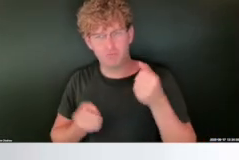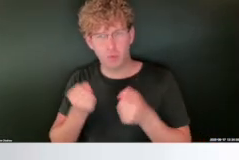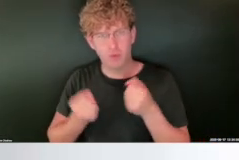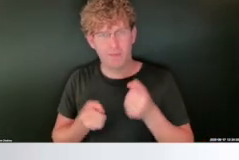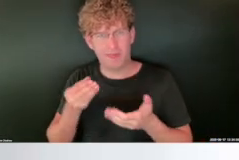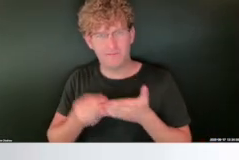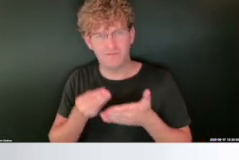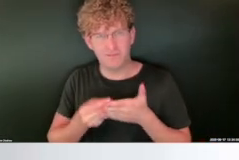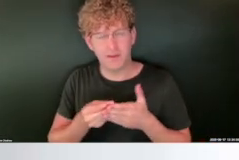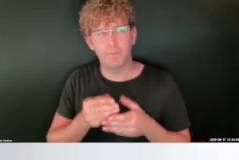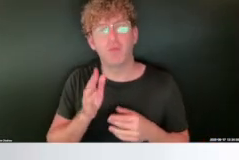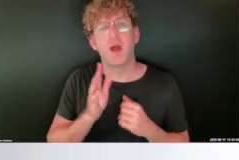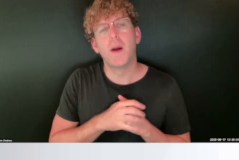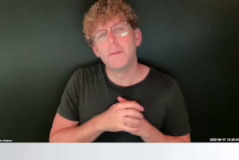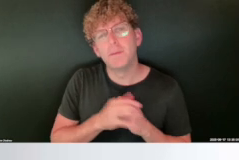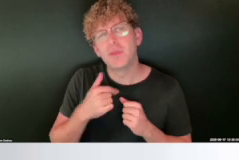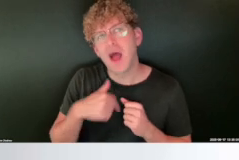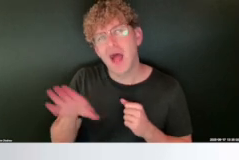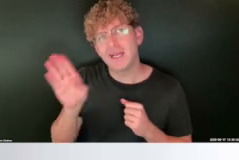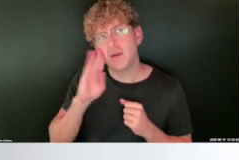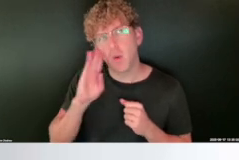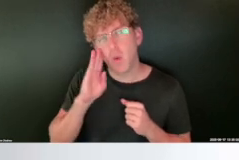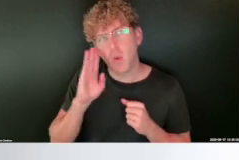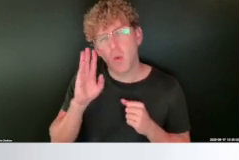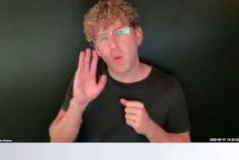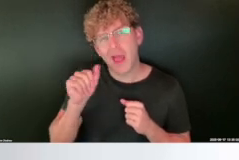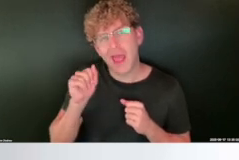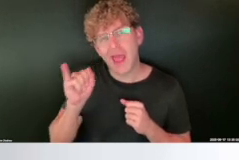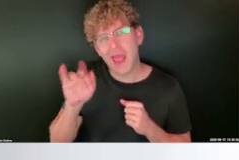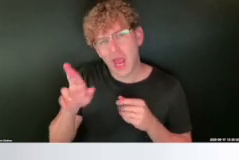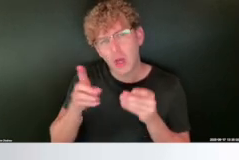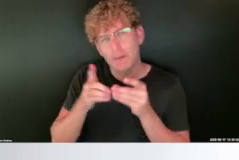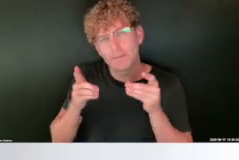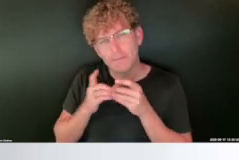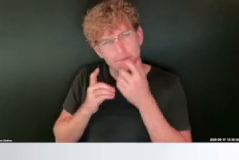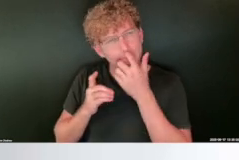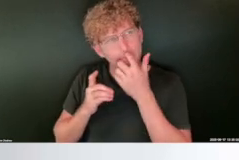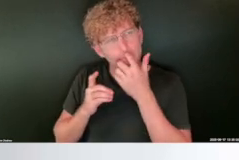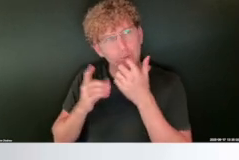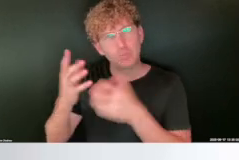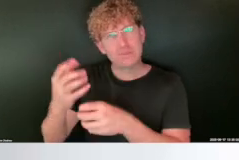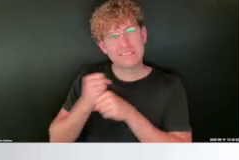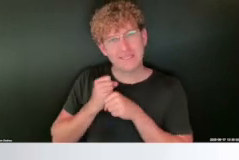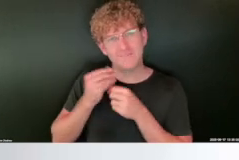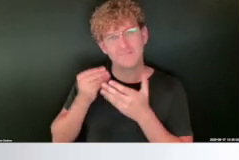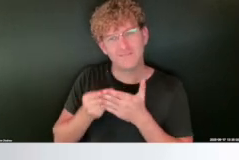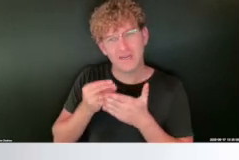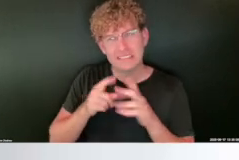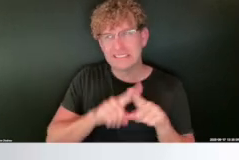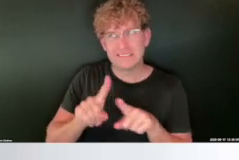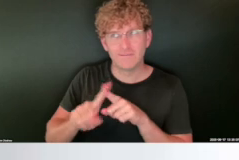I know that the air districts receive funding different sources. So the